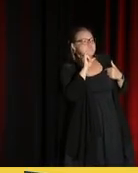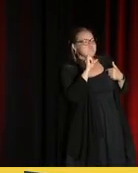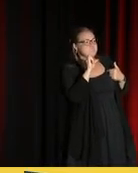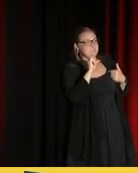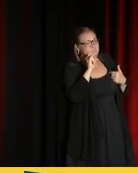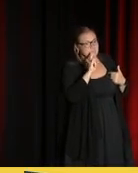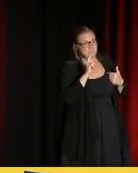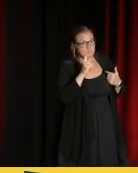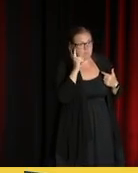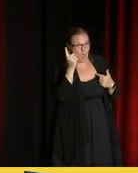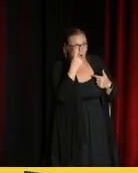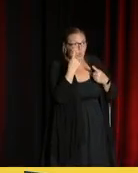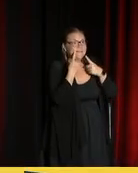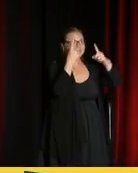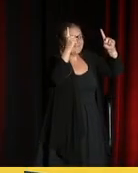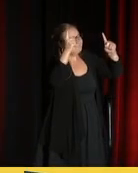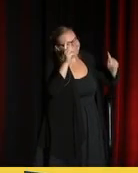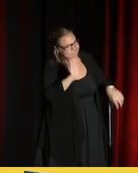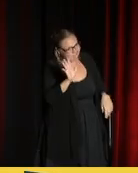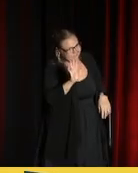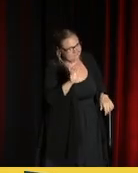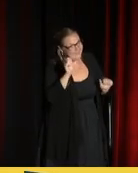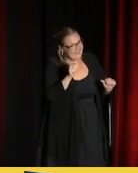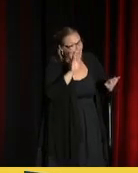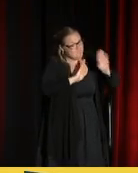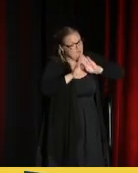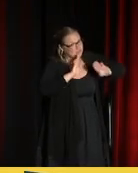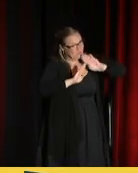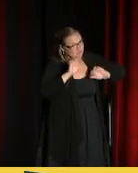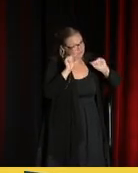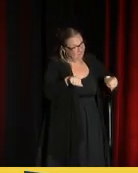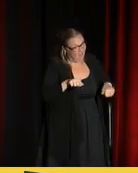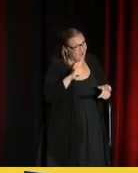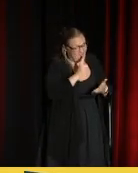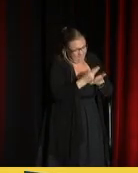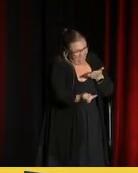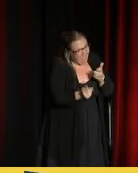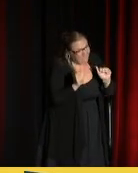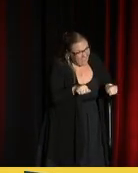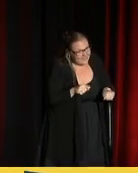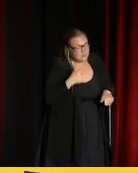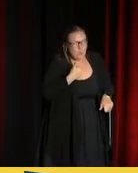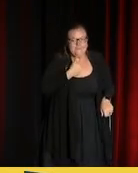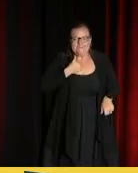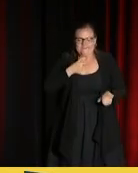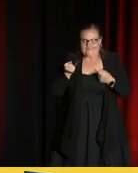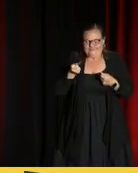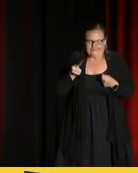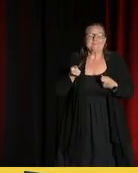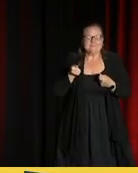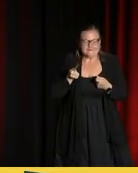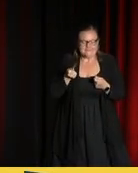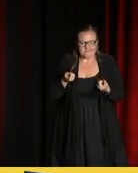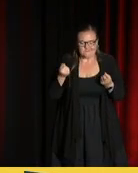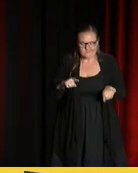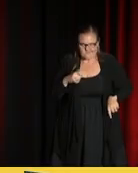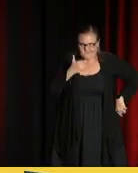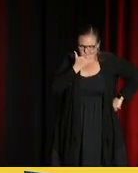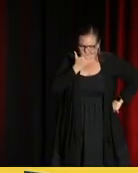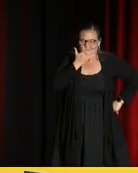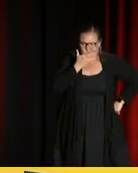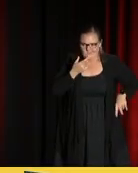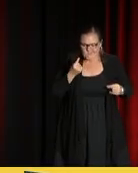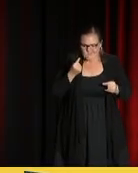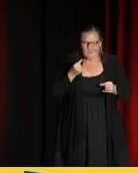you want it to, it's about frustration tolerance and self-regulation when things go wrong, right? And